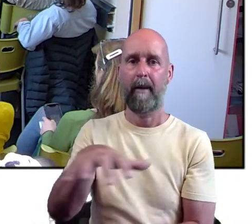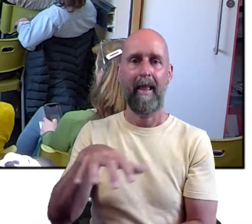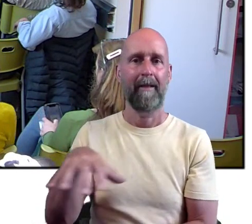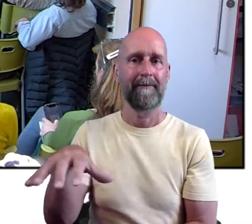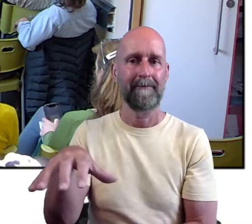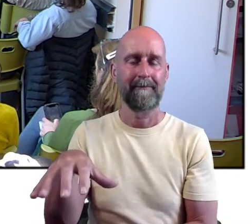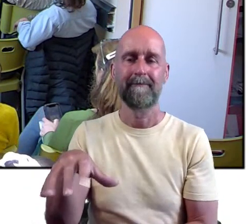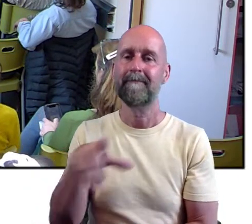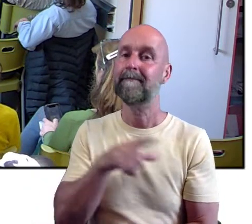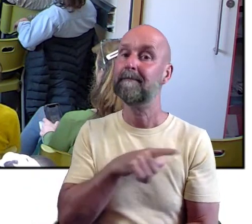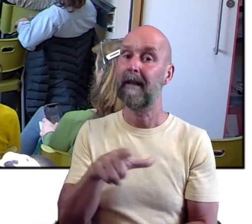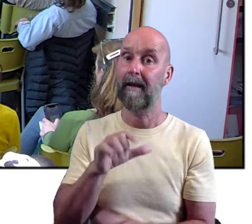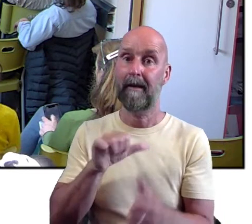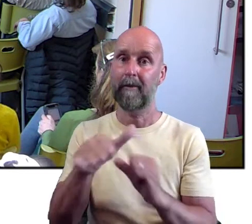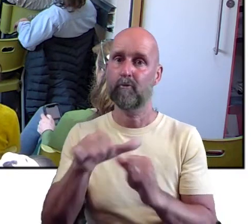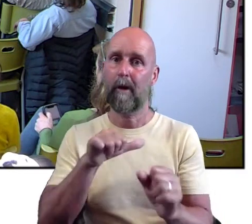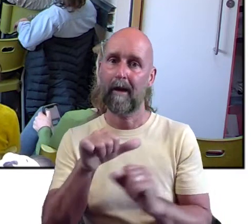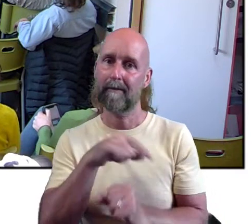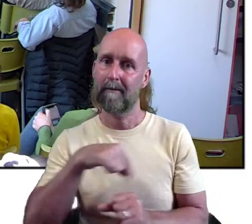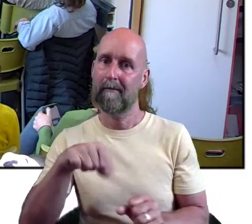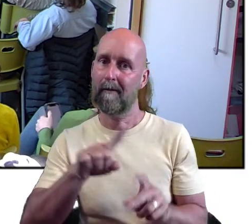to interact with other people to be able to